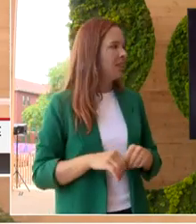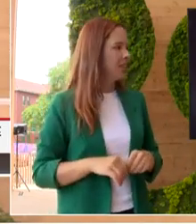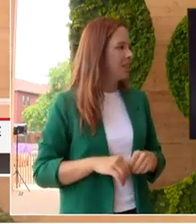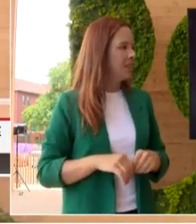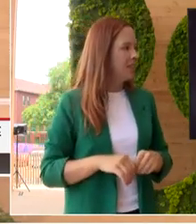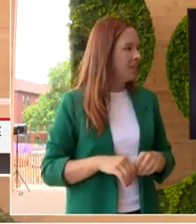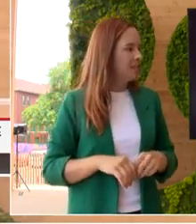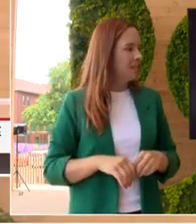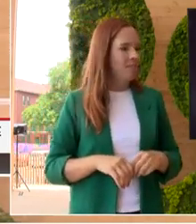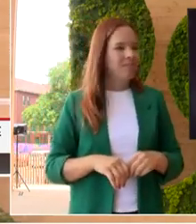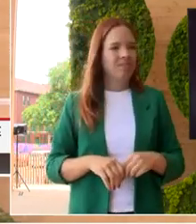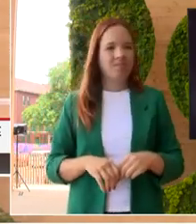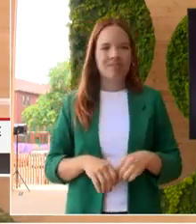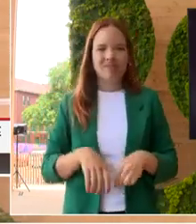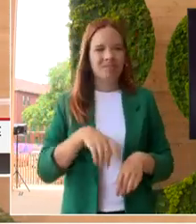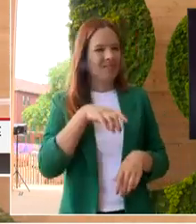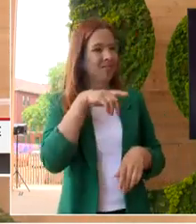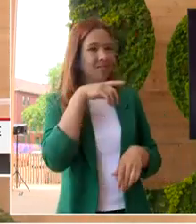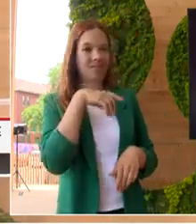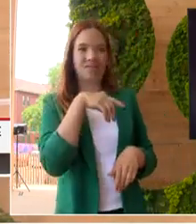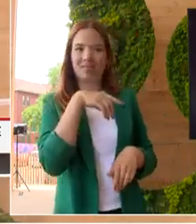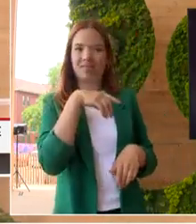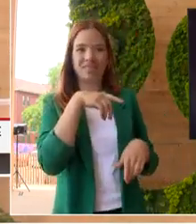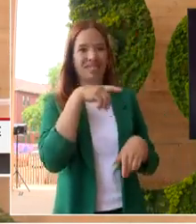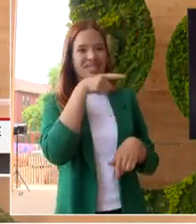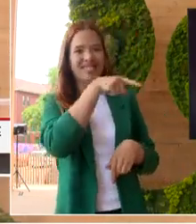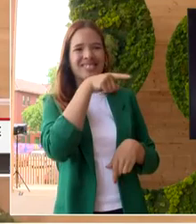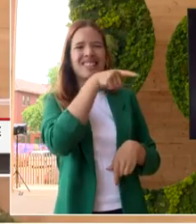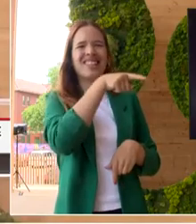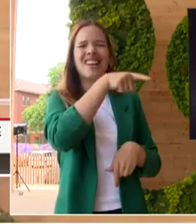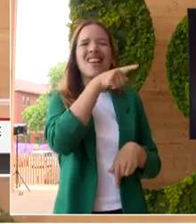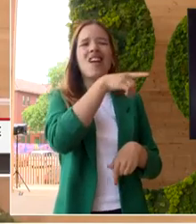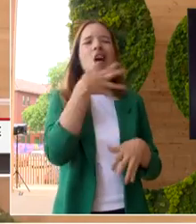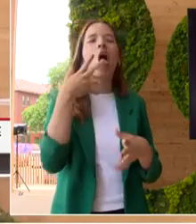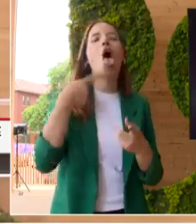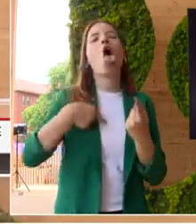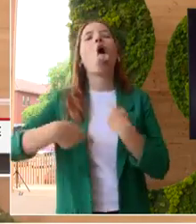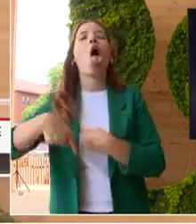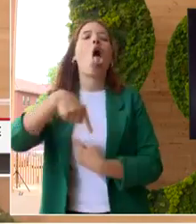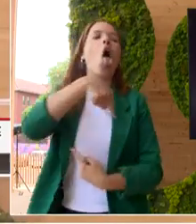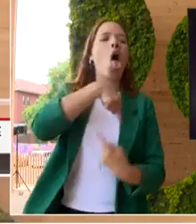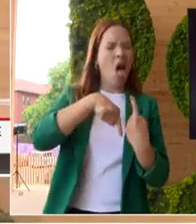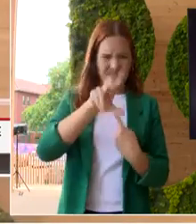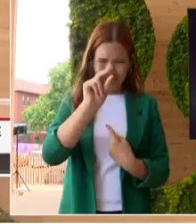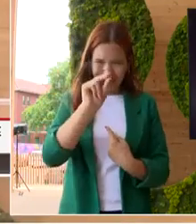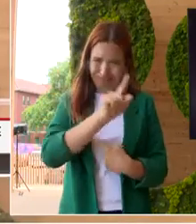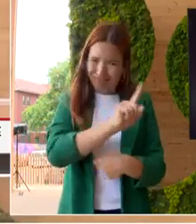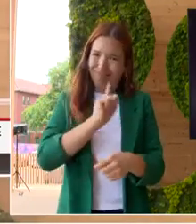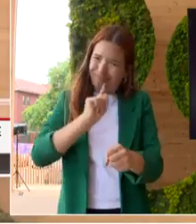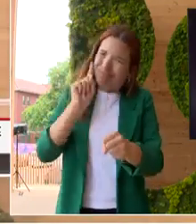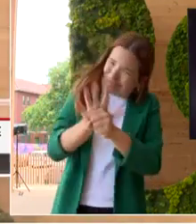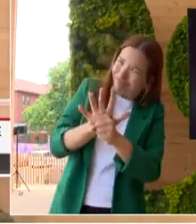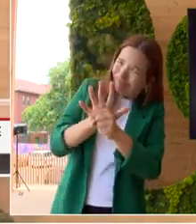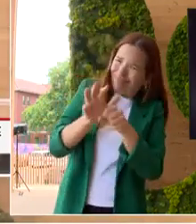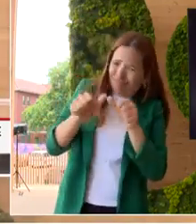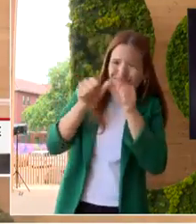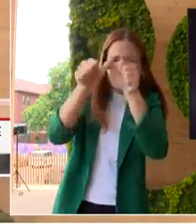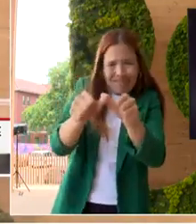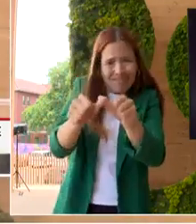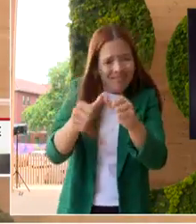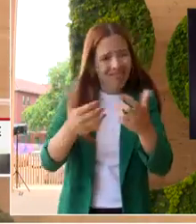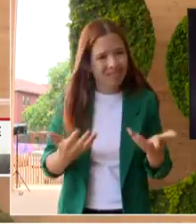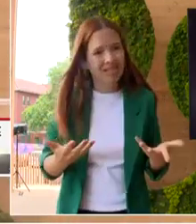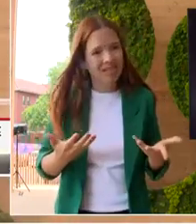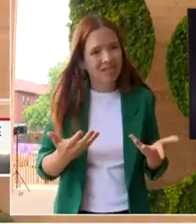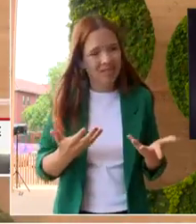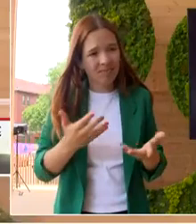Trayon don't mess around with Ward 8 down on that council. And when we have to go to battle, we go to